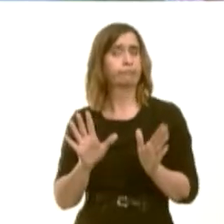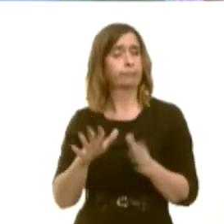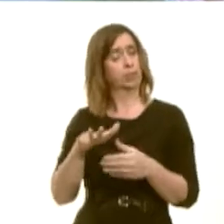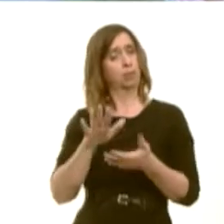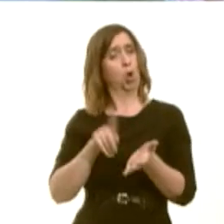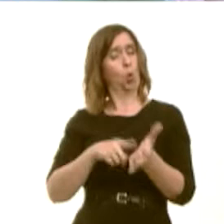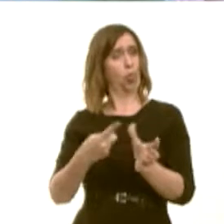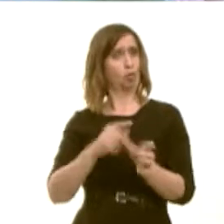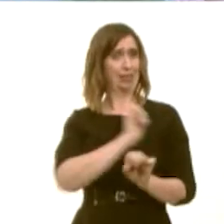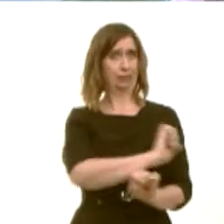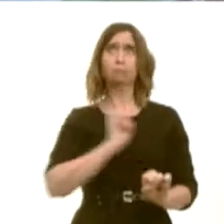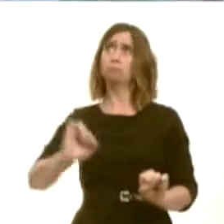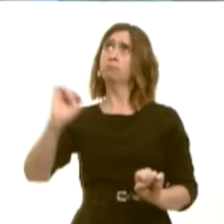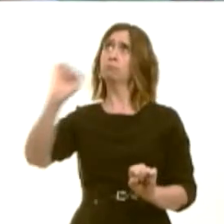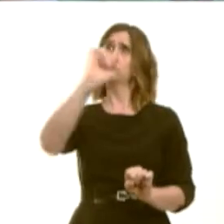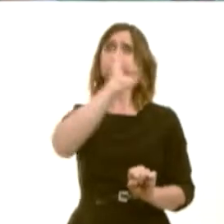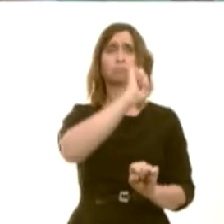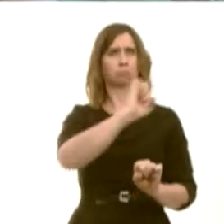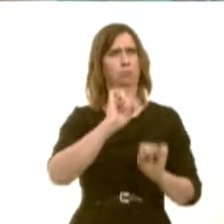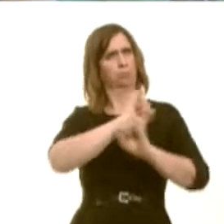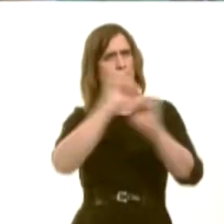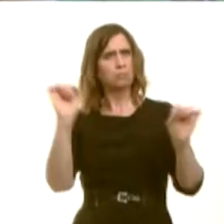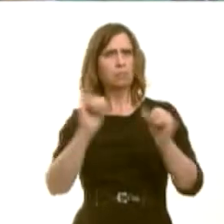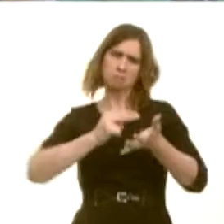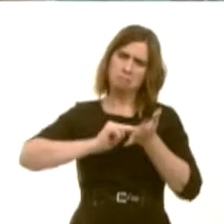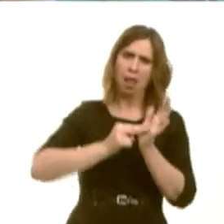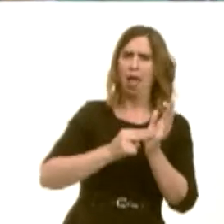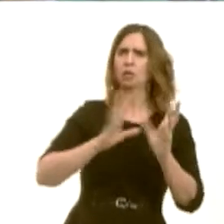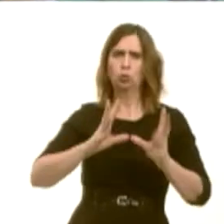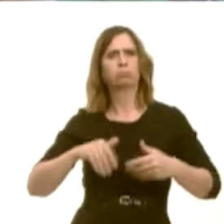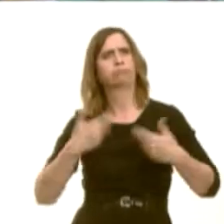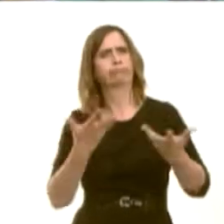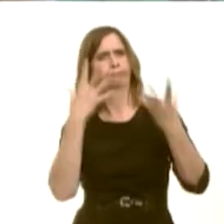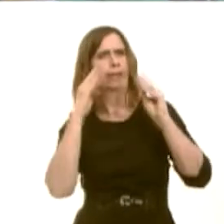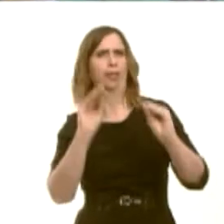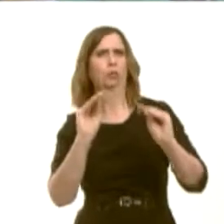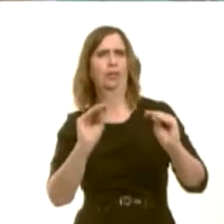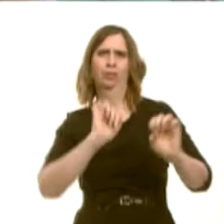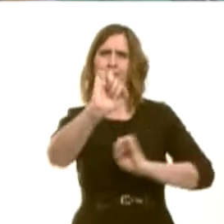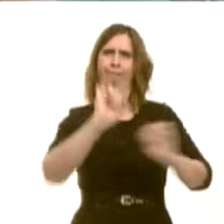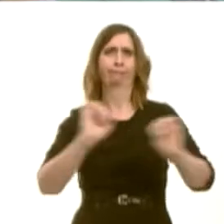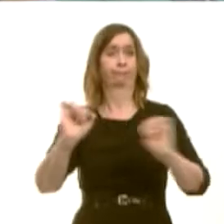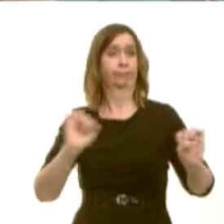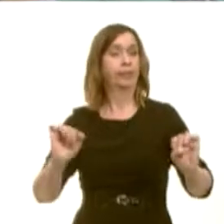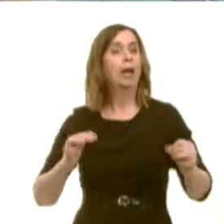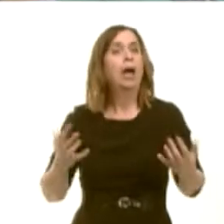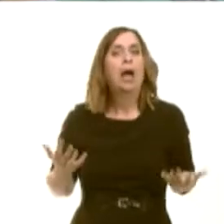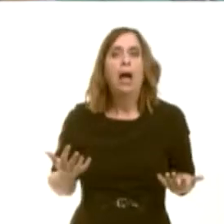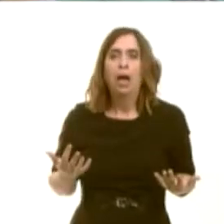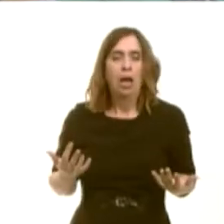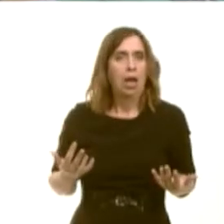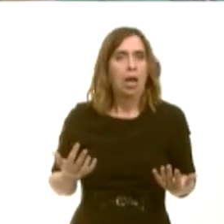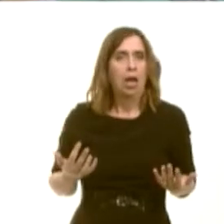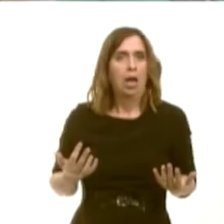Local authorities have the responsibility to plan for education provision in their area. I don't know of any